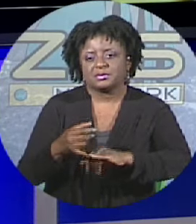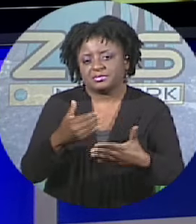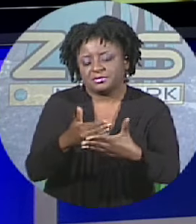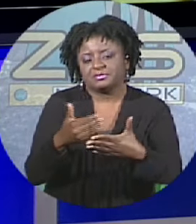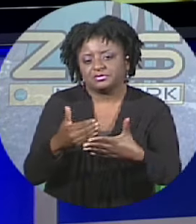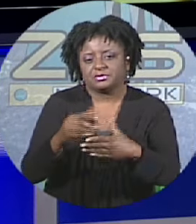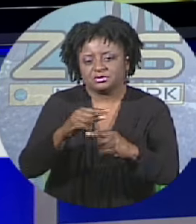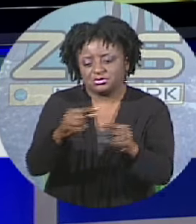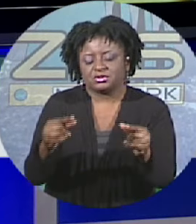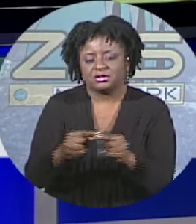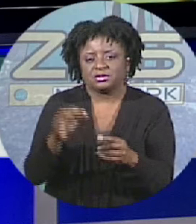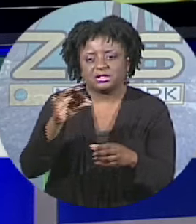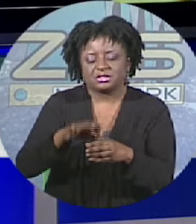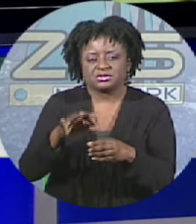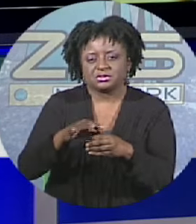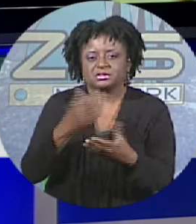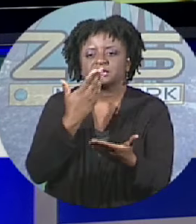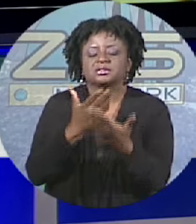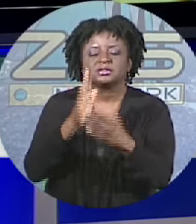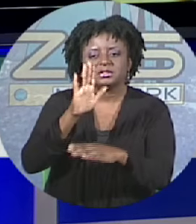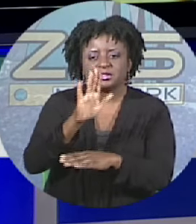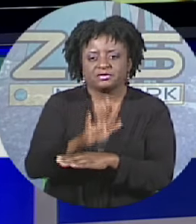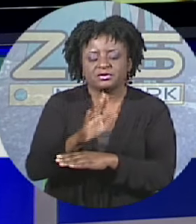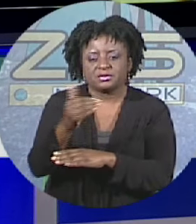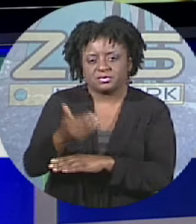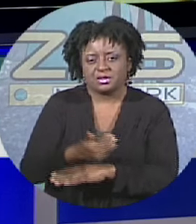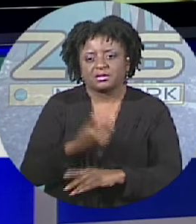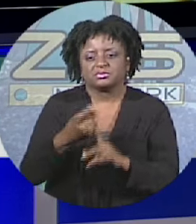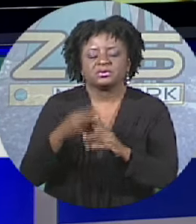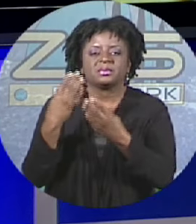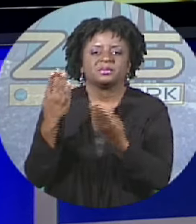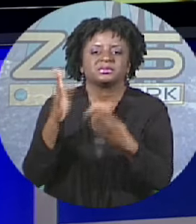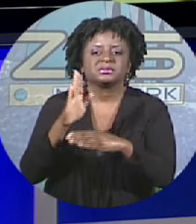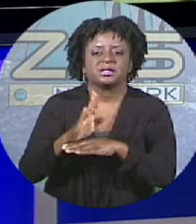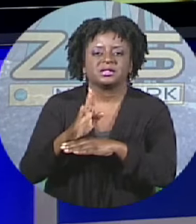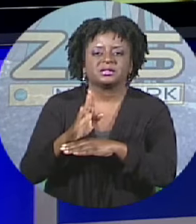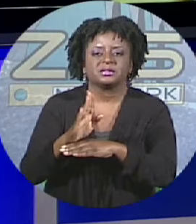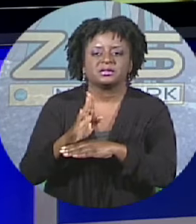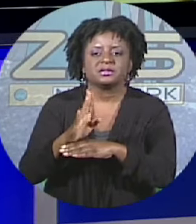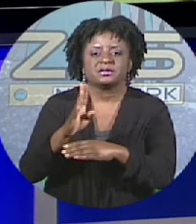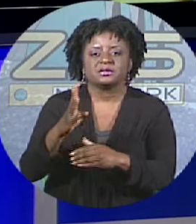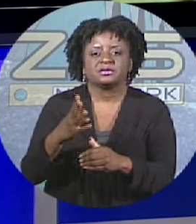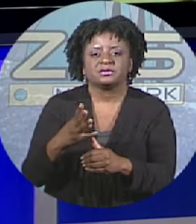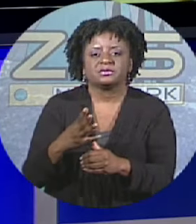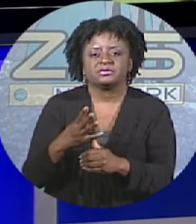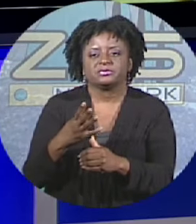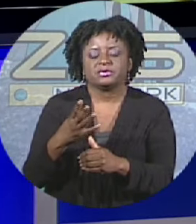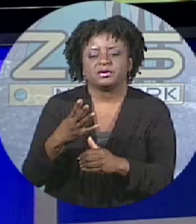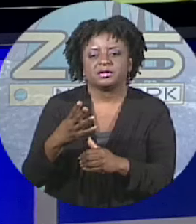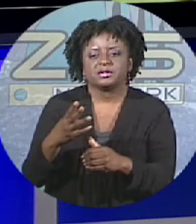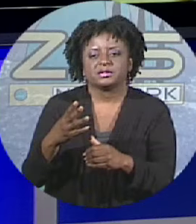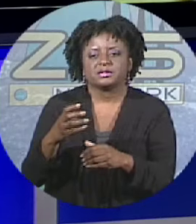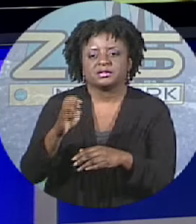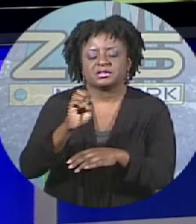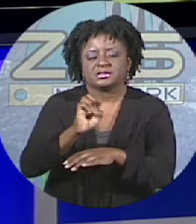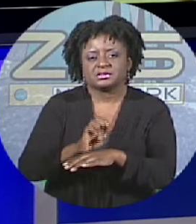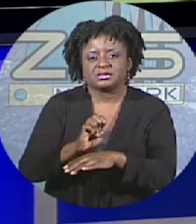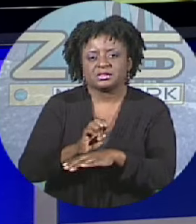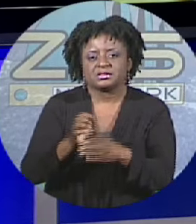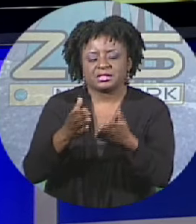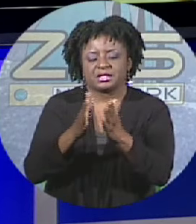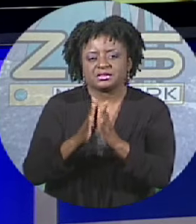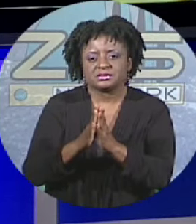everyone. I'm Keish Latterly, and welcome to the Bahamas Tonight. Topping the news, the Fourth Estate is being asked to consider taking the high road when it